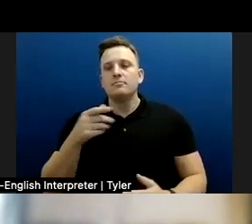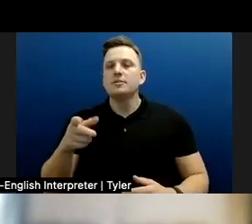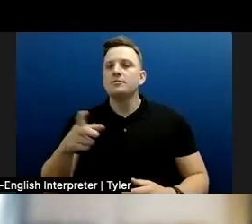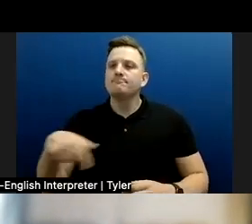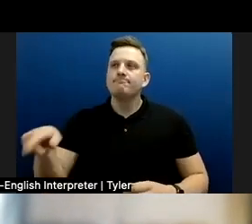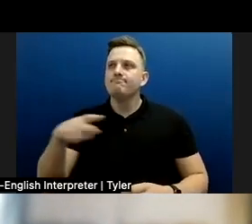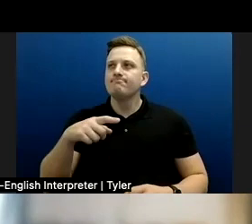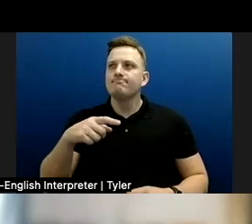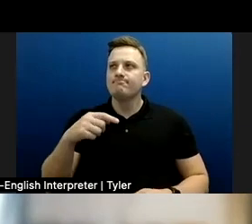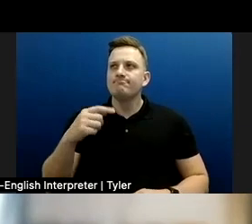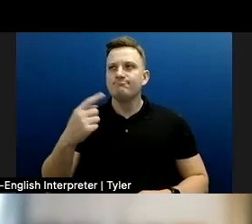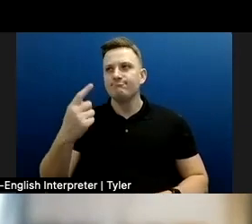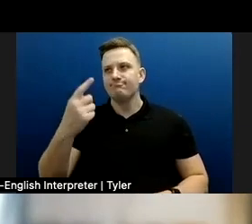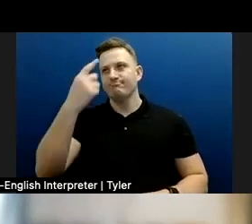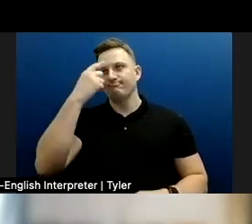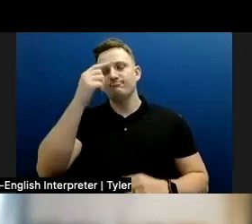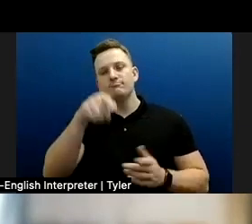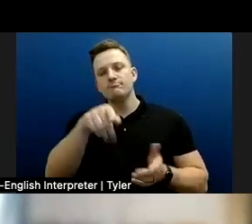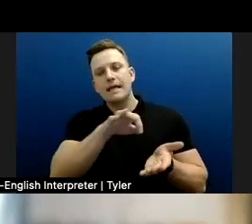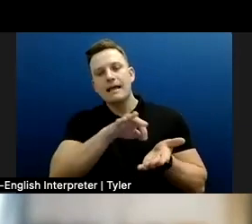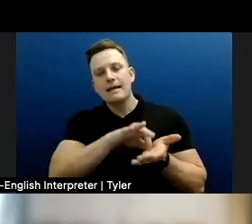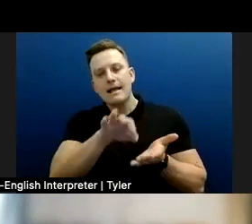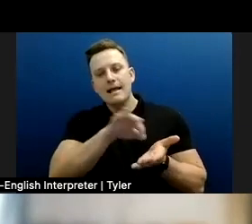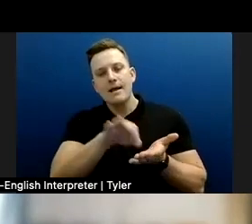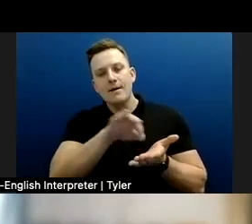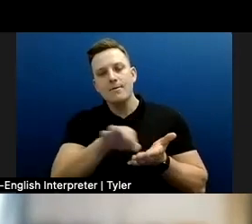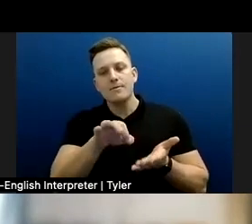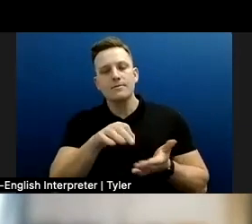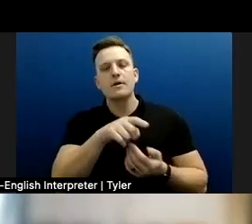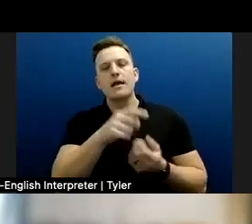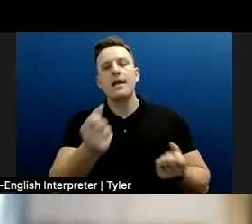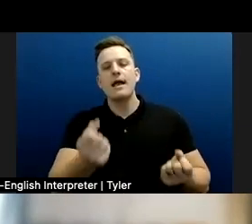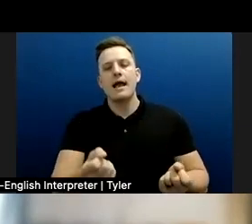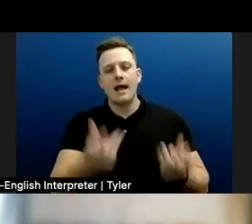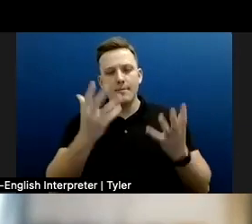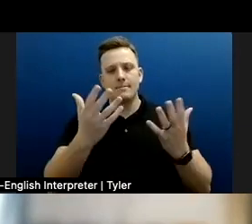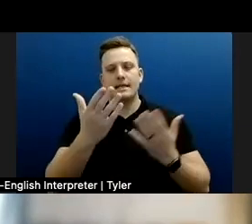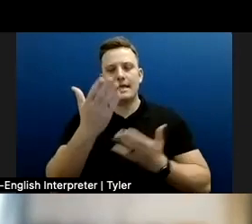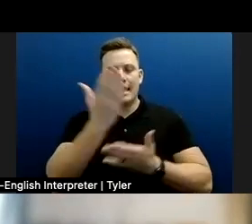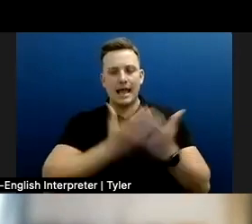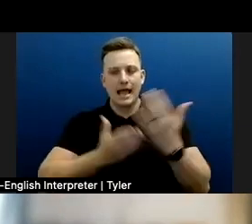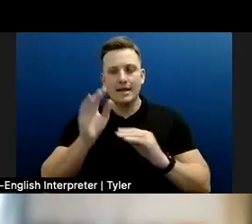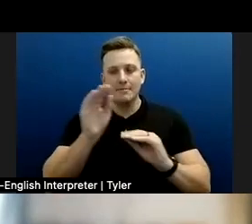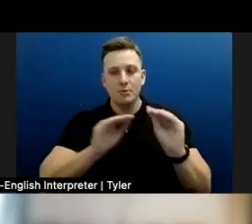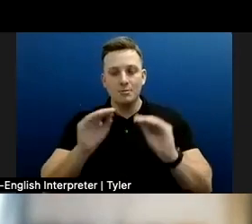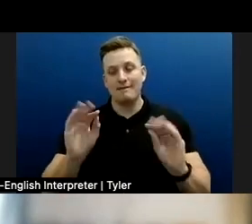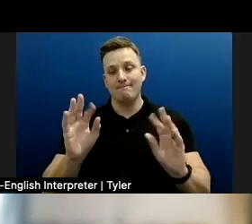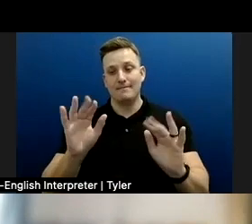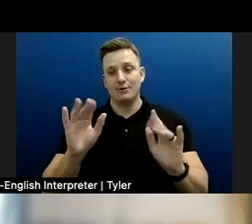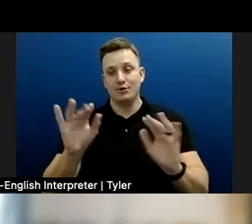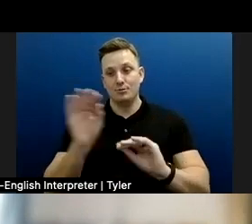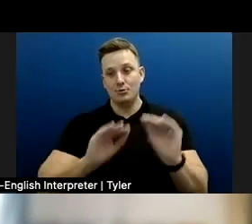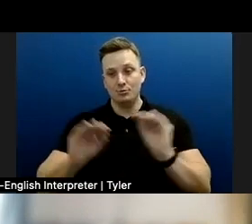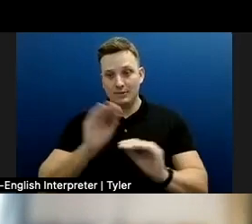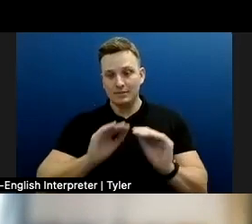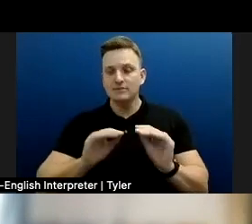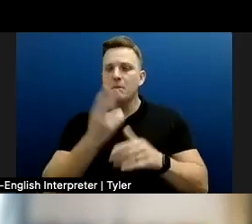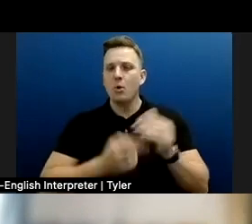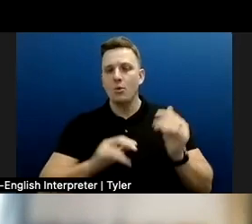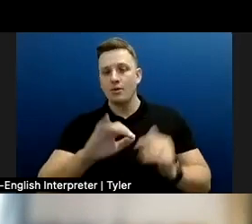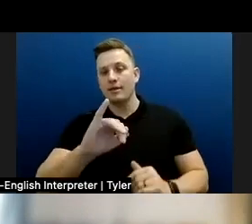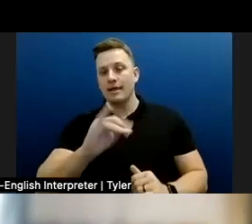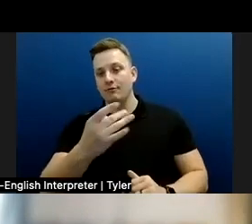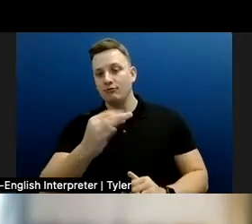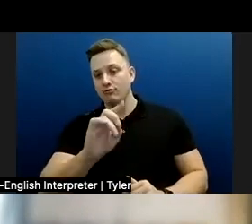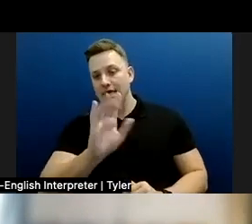count how many different hand movements, finger movements, both Gunnar and Ingrid do.